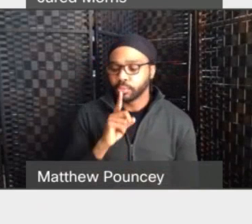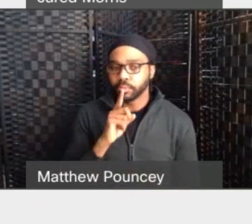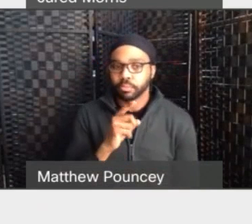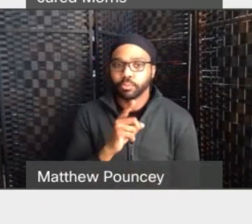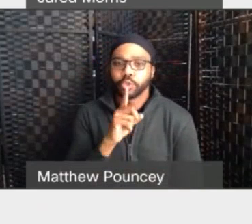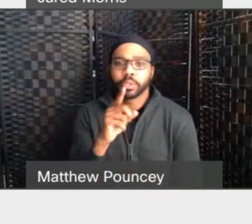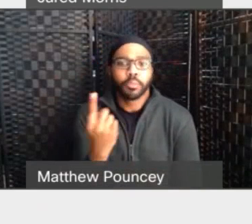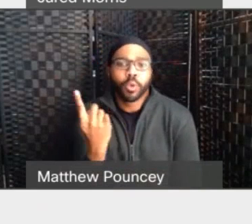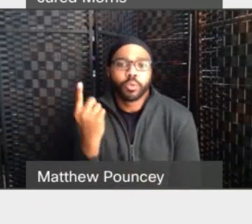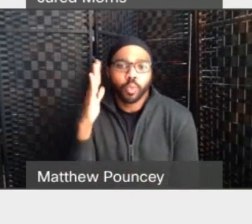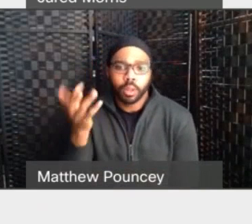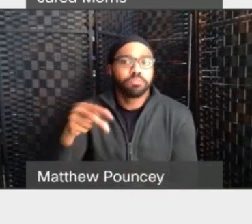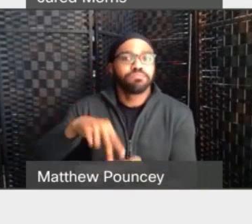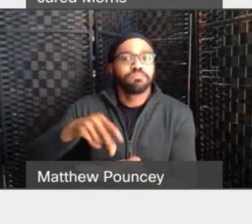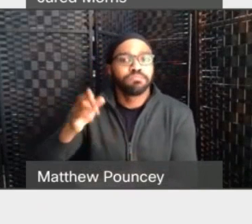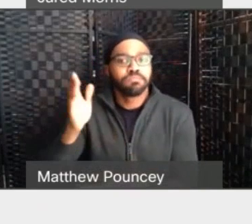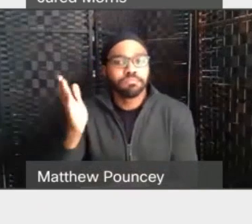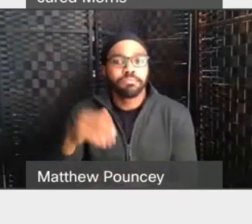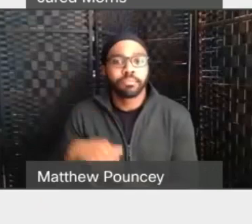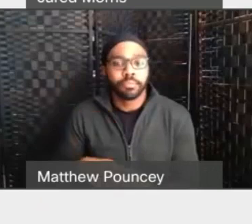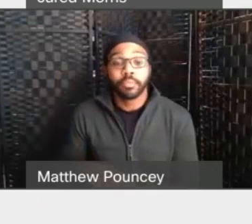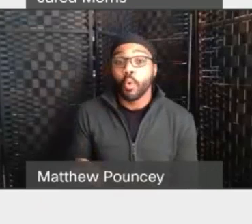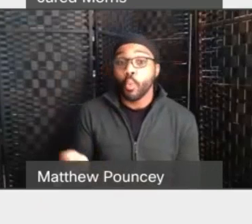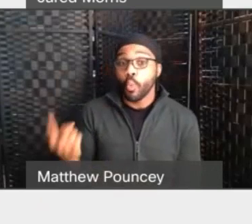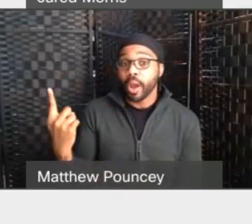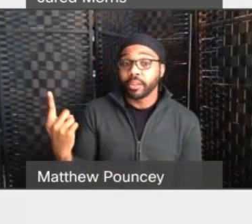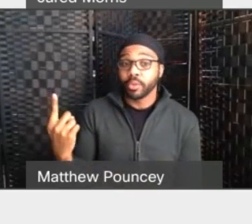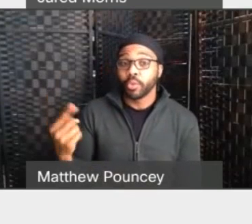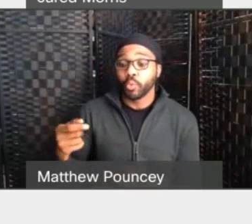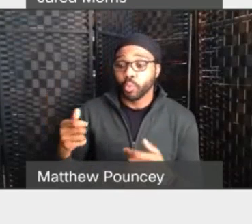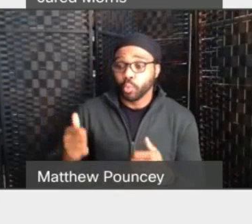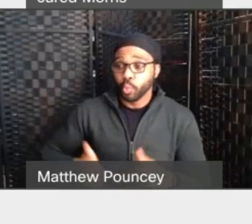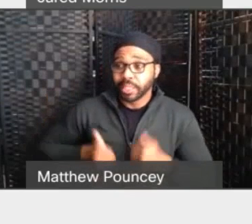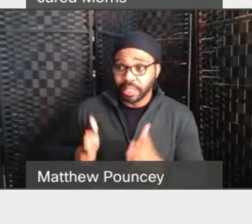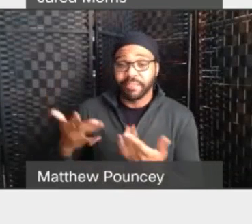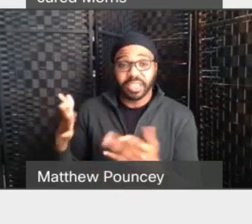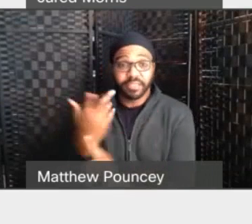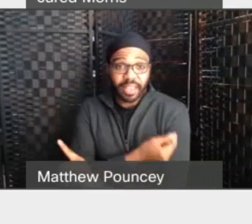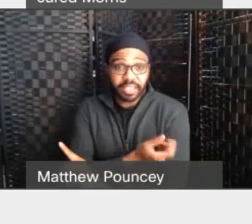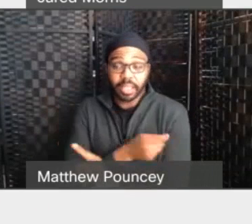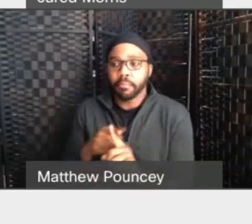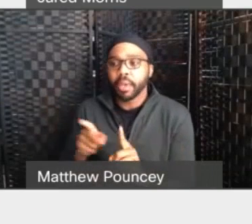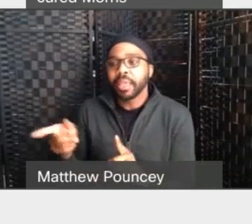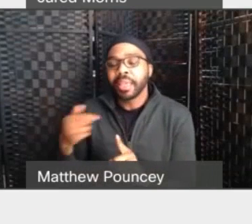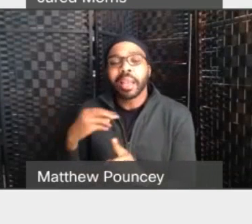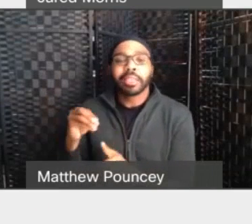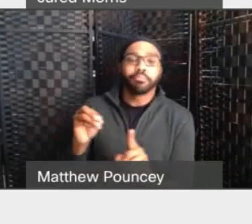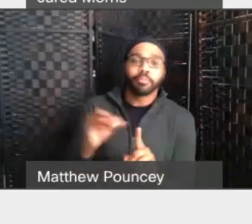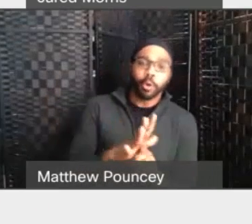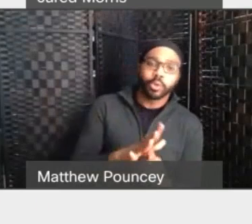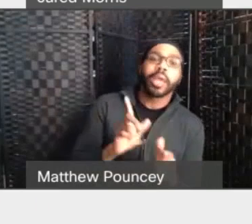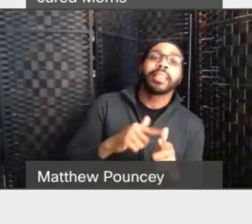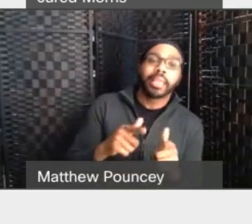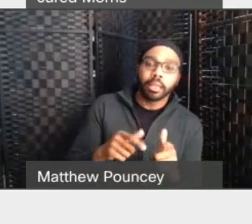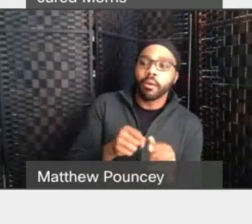here. One resident got his first vaccine, but unfortunately had an exposure, so was quarantined and